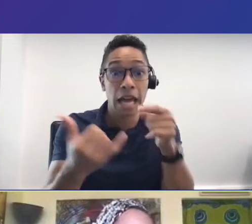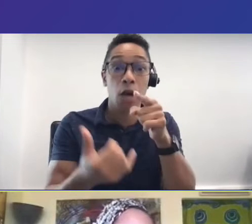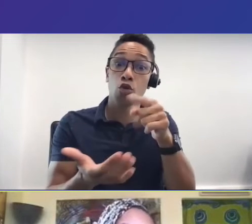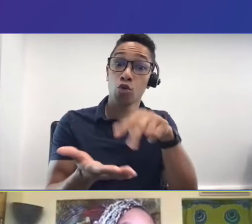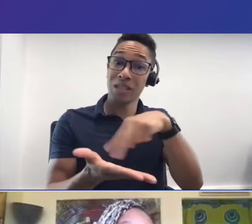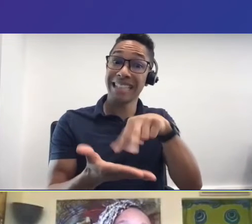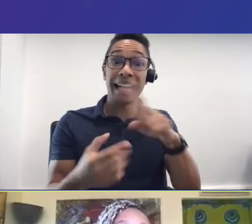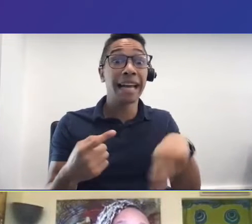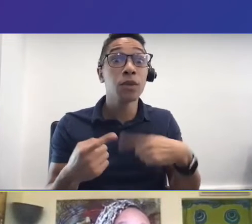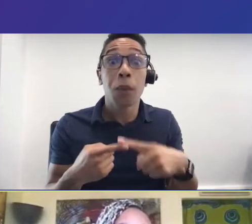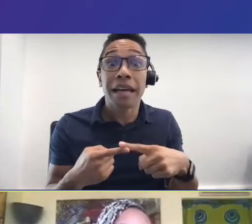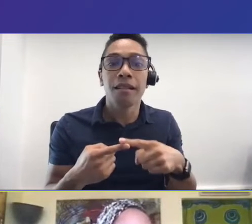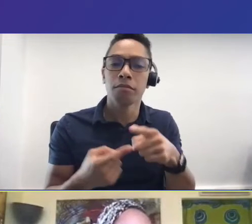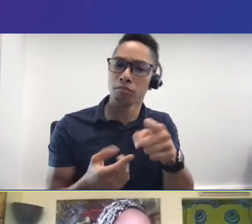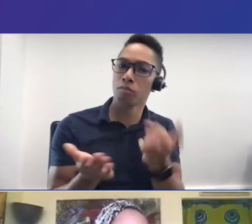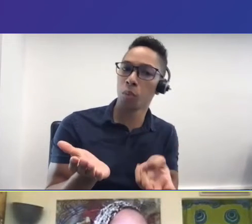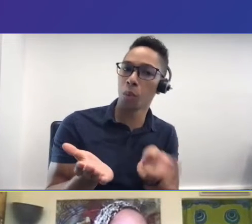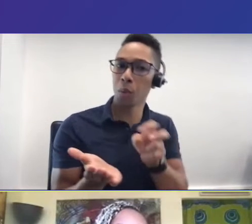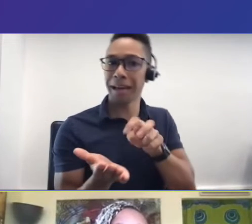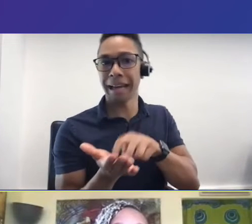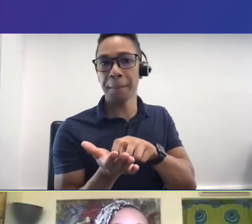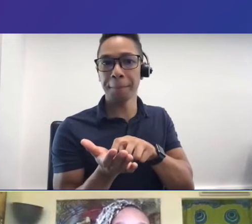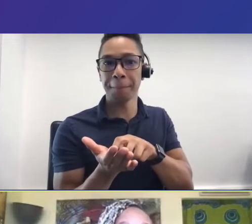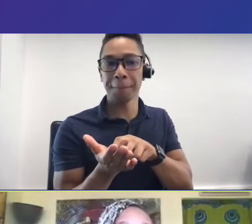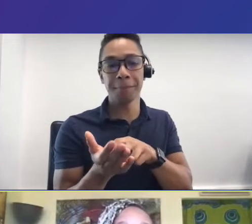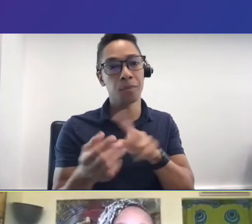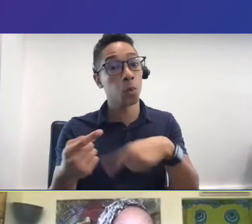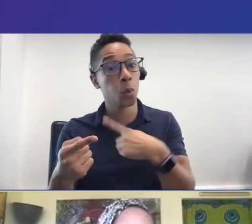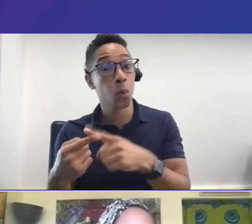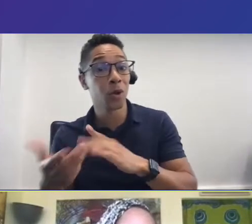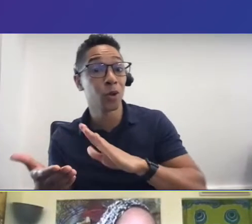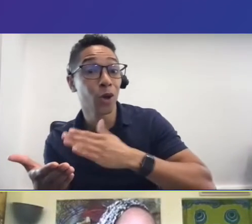the morning and you turn on the hot water. You turn on the